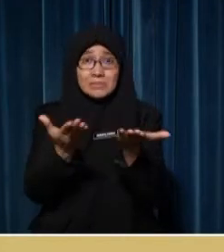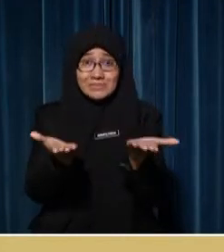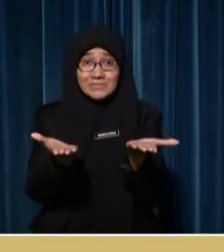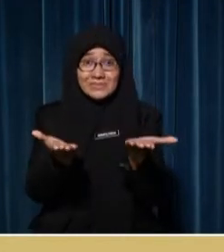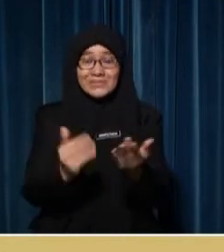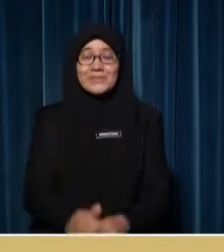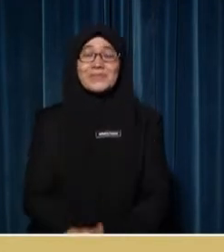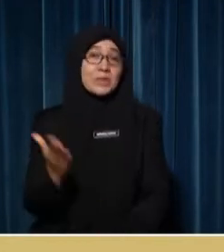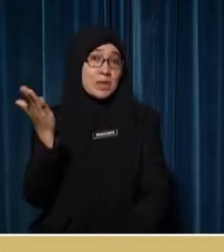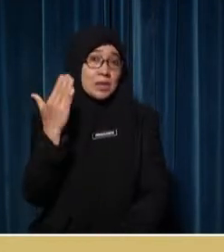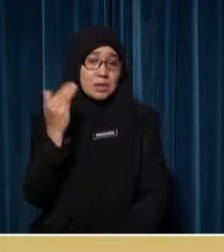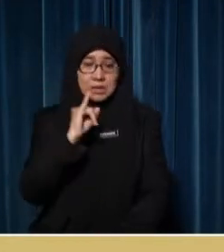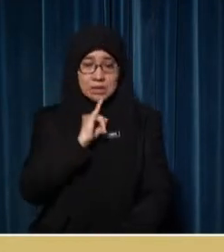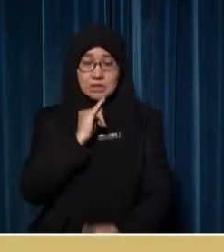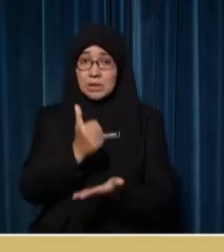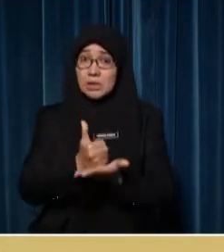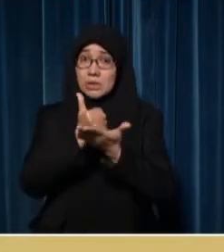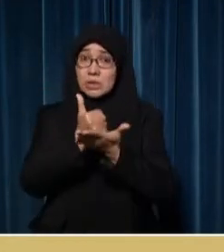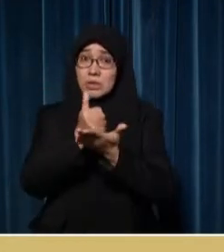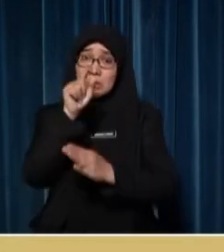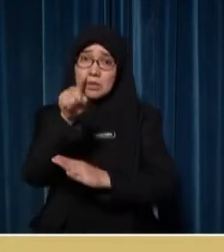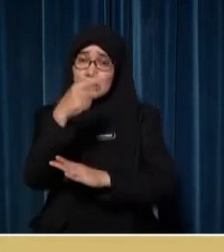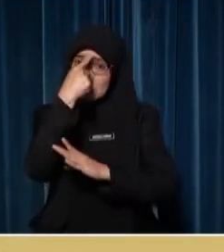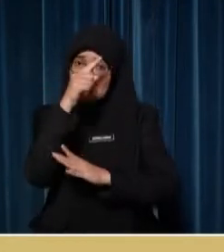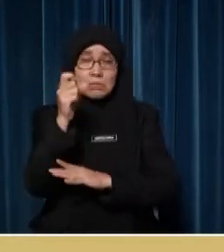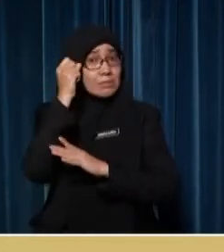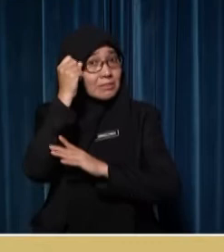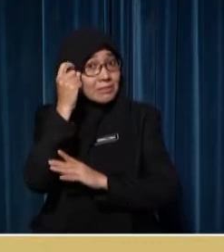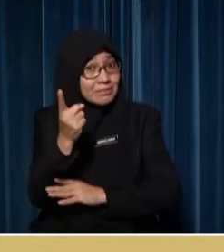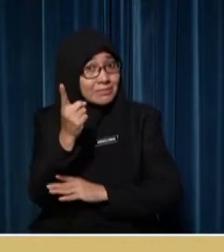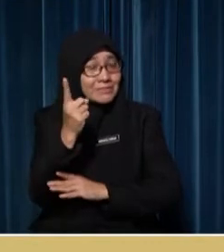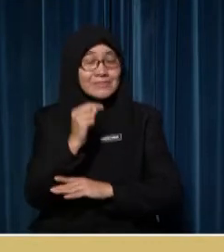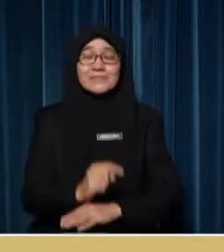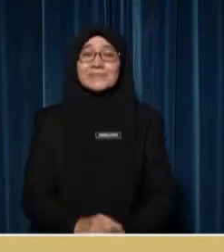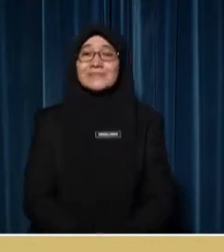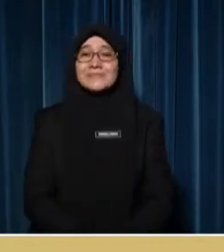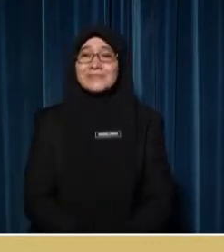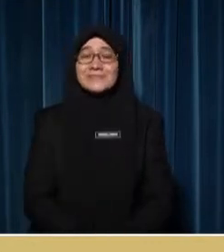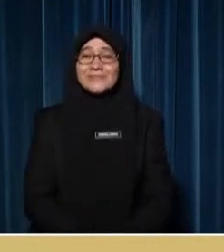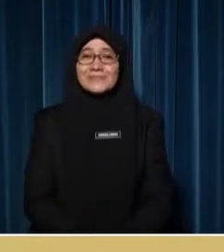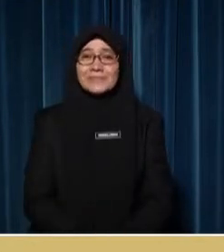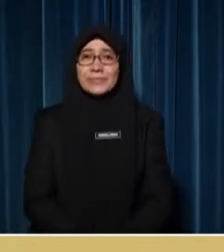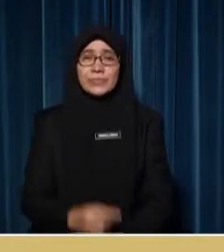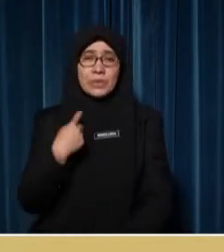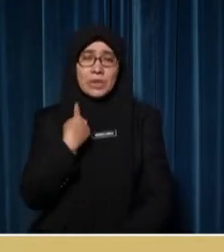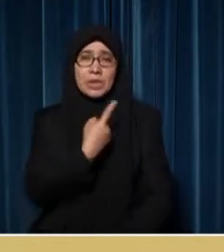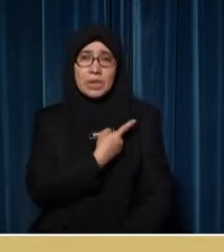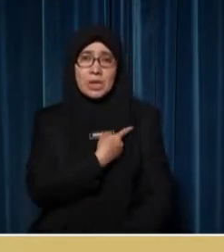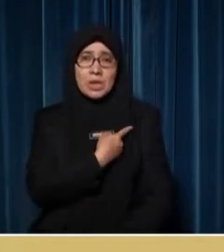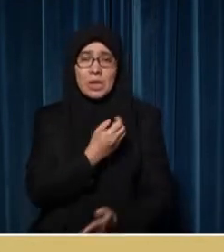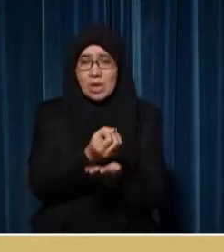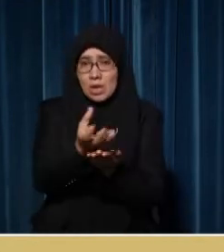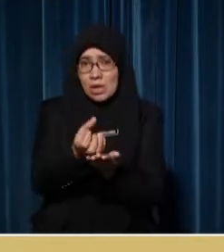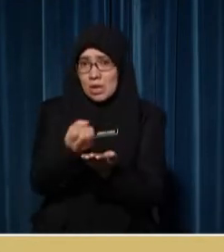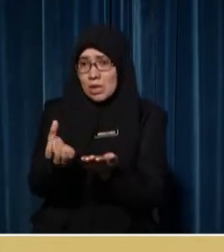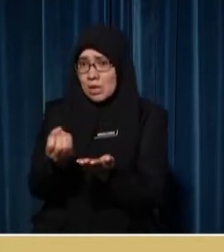Let me help you to understand this as we distribute the goodies for Onyx's